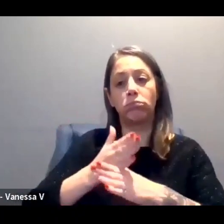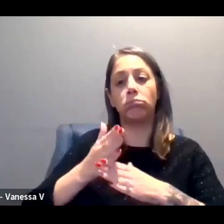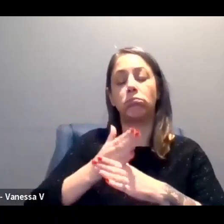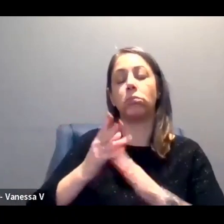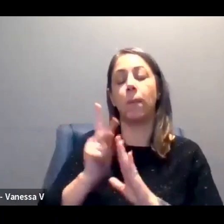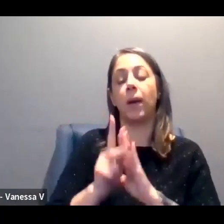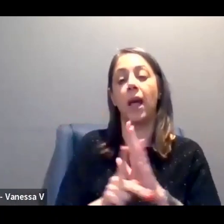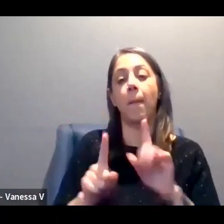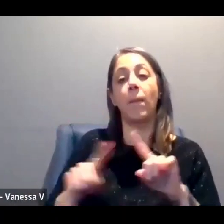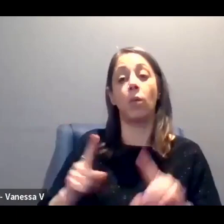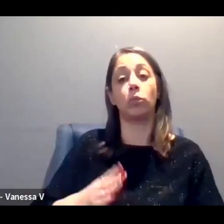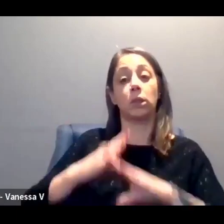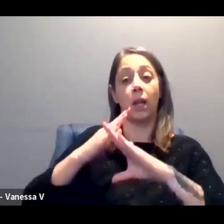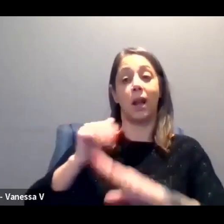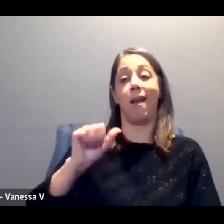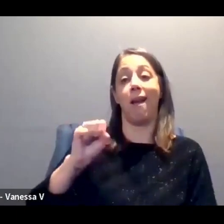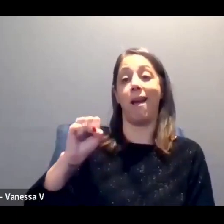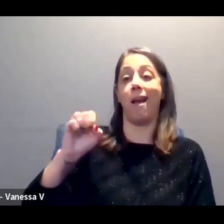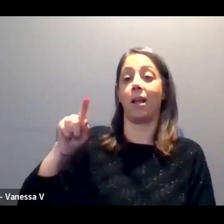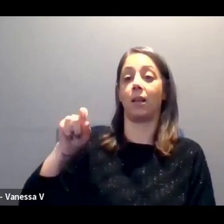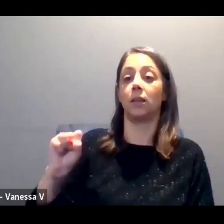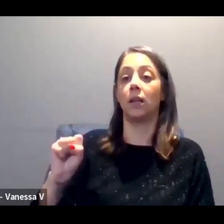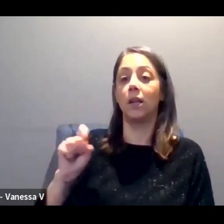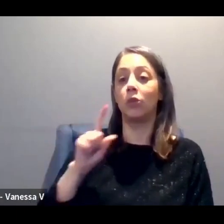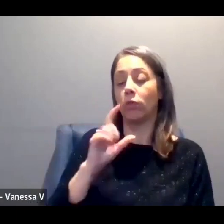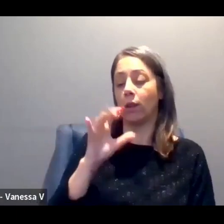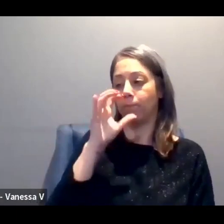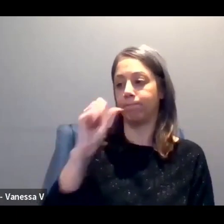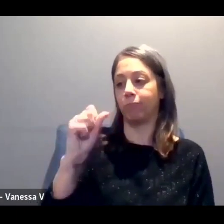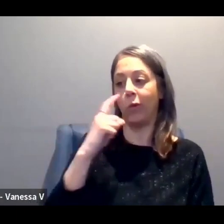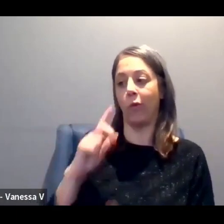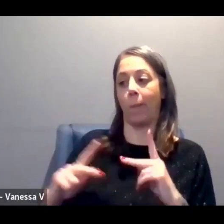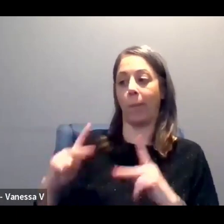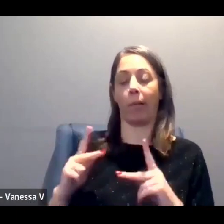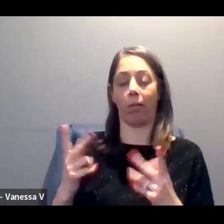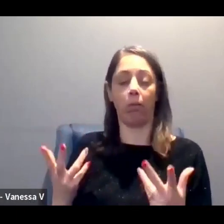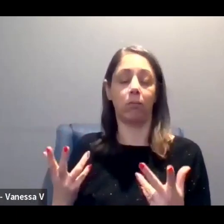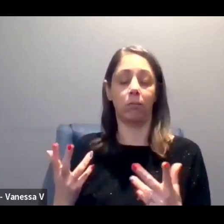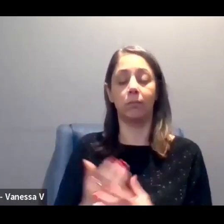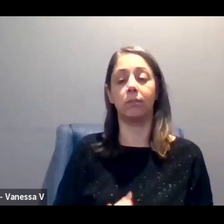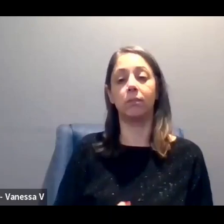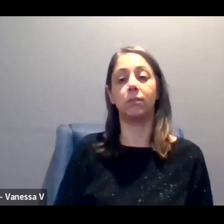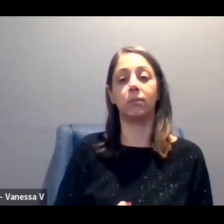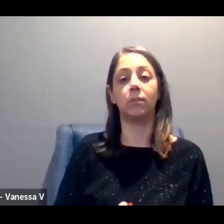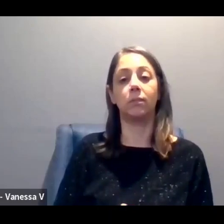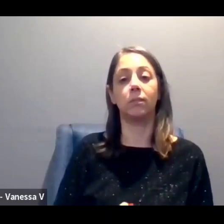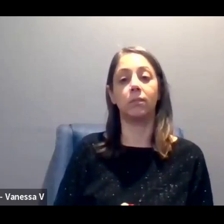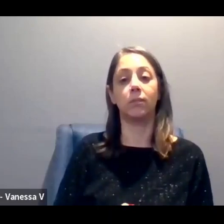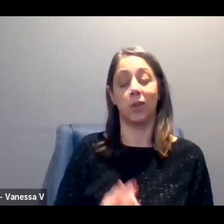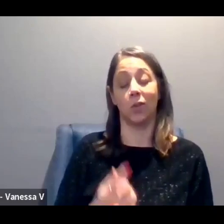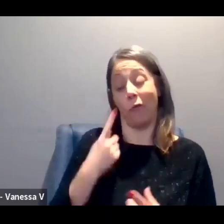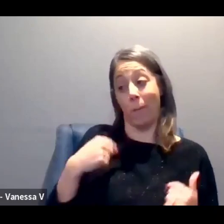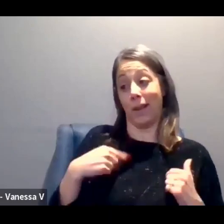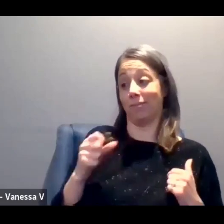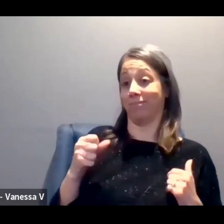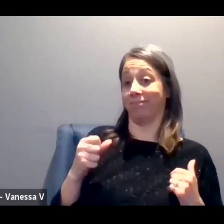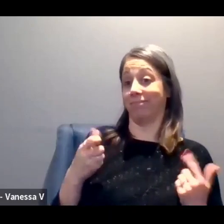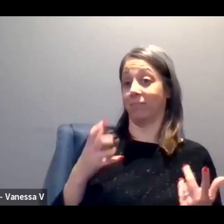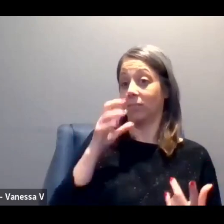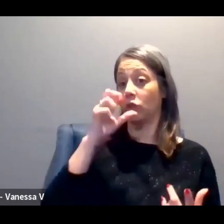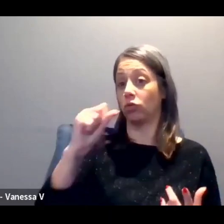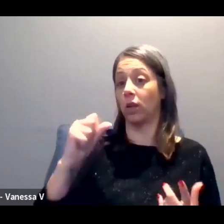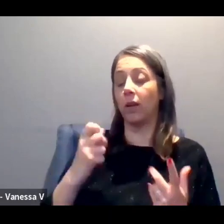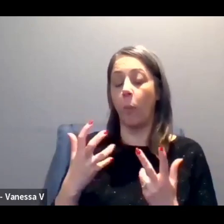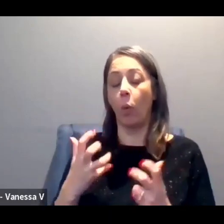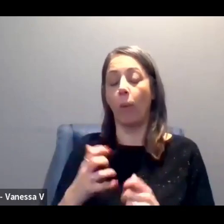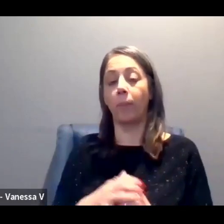protecting assets is really attractive to some people and appealing. Certainly would be to me. So when they spend down all their assets